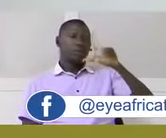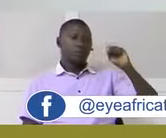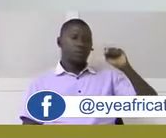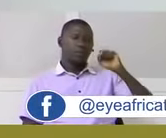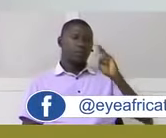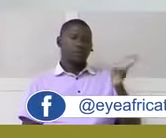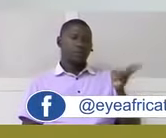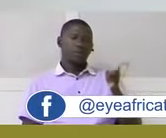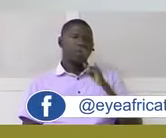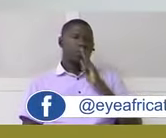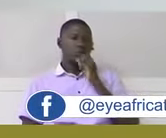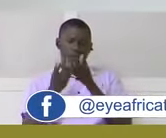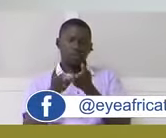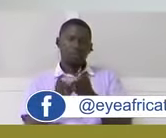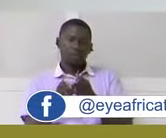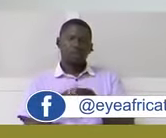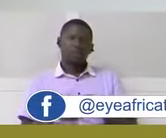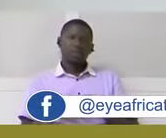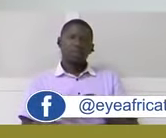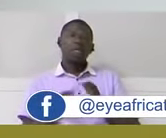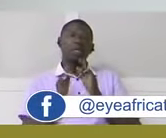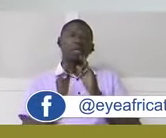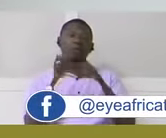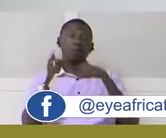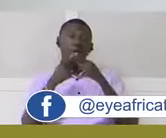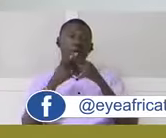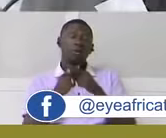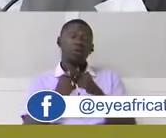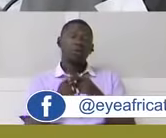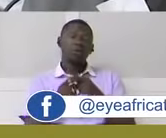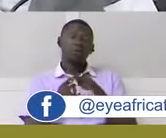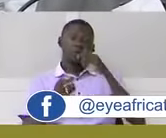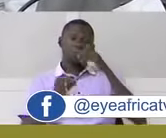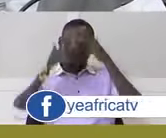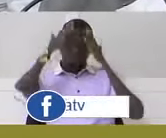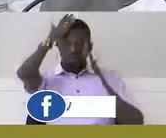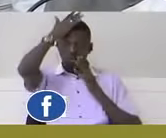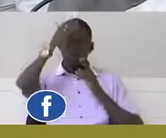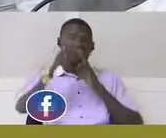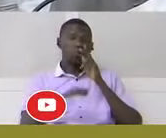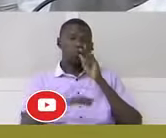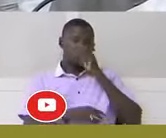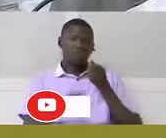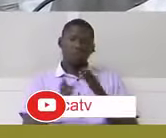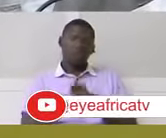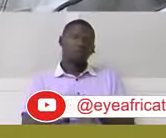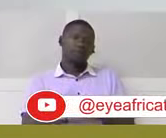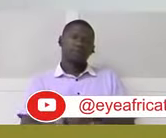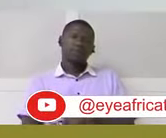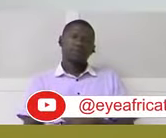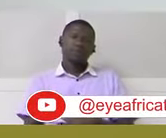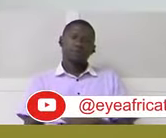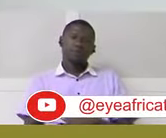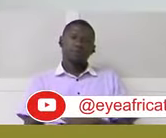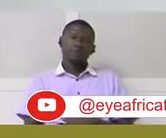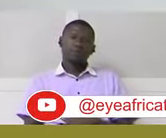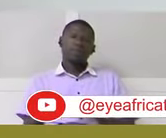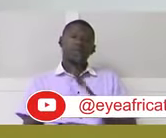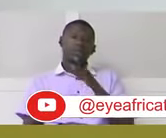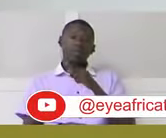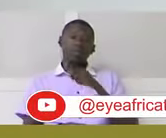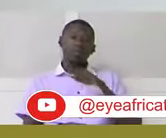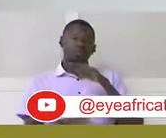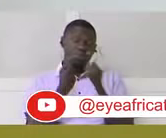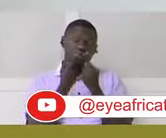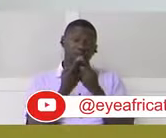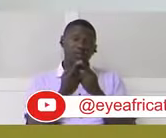about soldiers who passed away. Ay kuma fo men sojaro la kor menu fara. This is a cause for concern to all the soldiers. Nimukulal